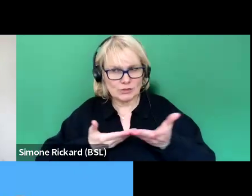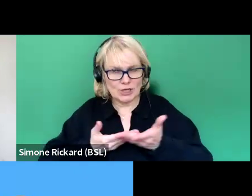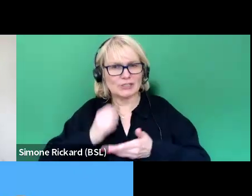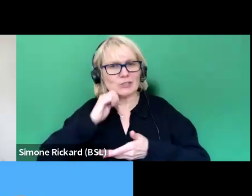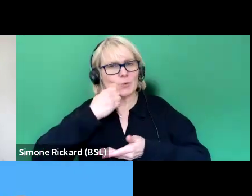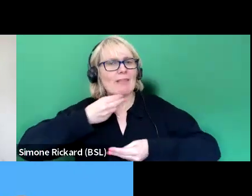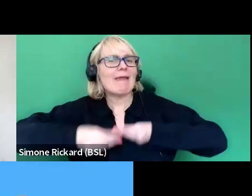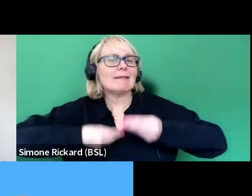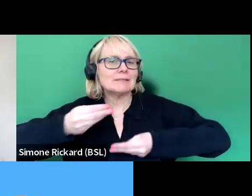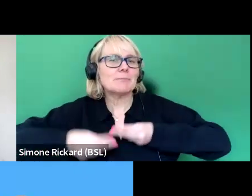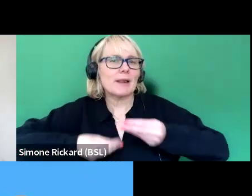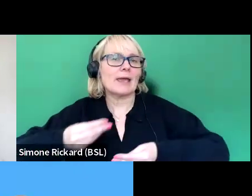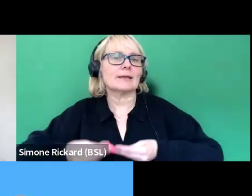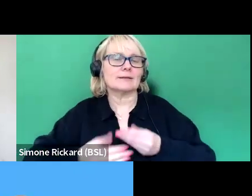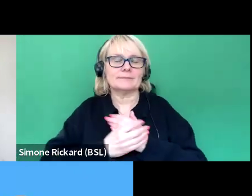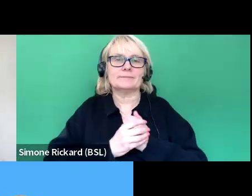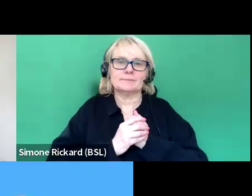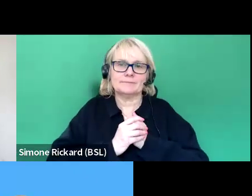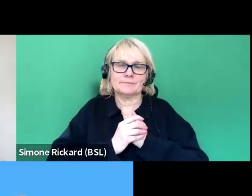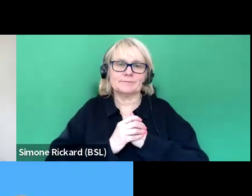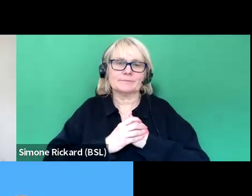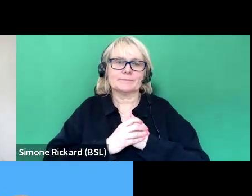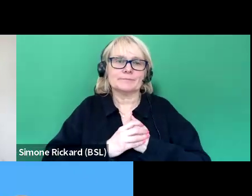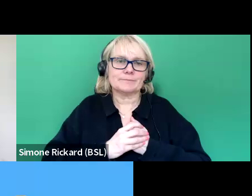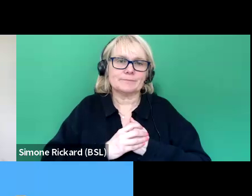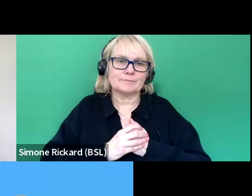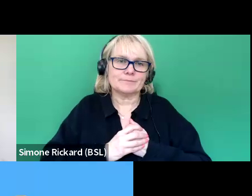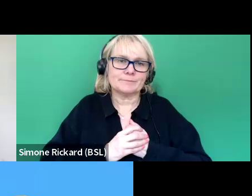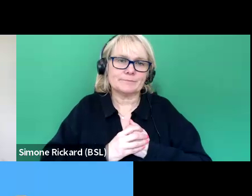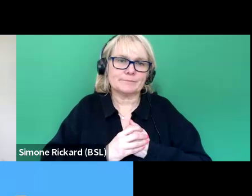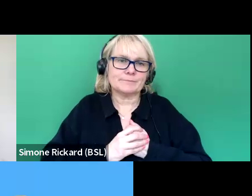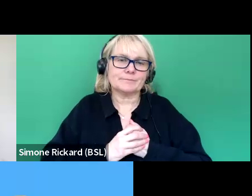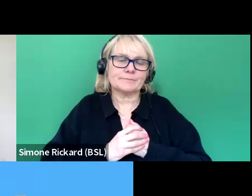scheme. So Anita, I think, are you going to share your screen?